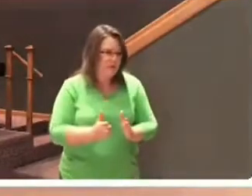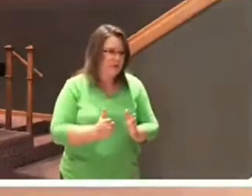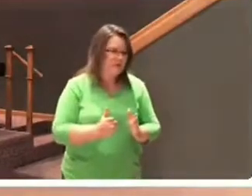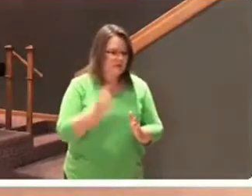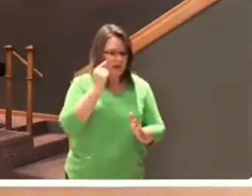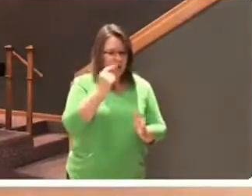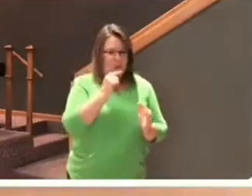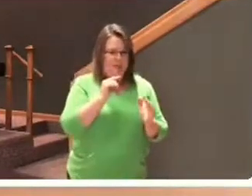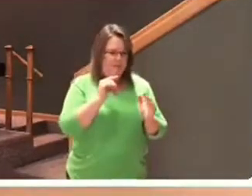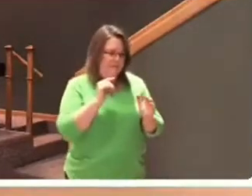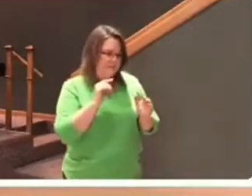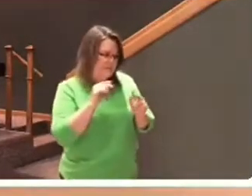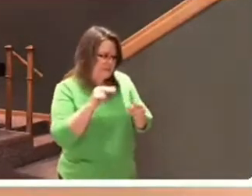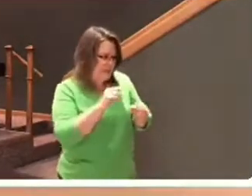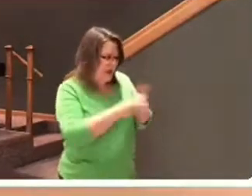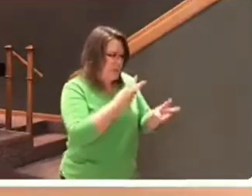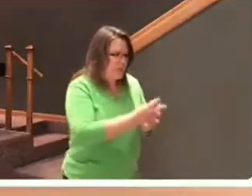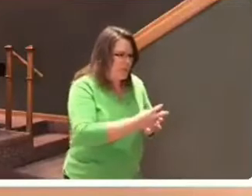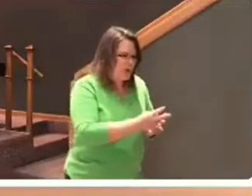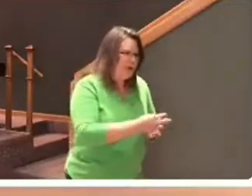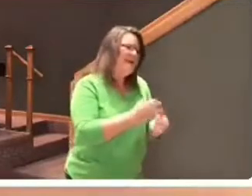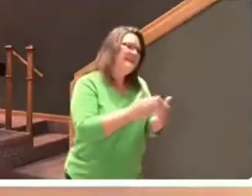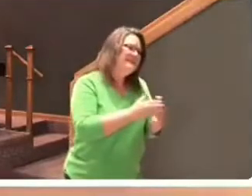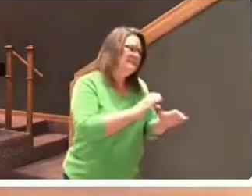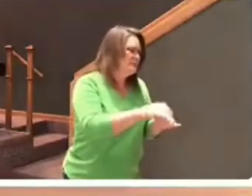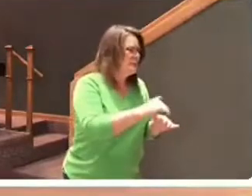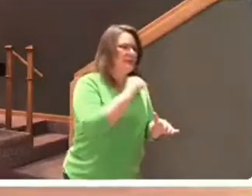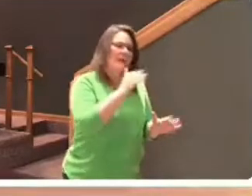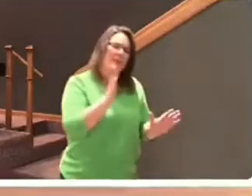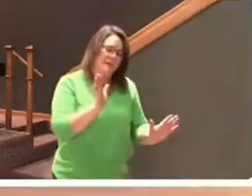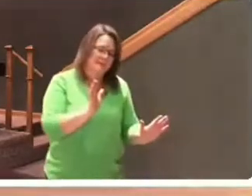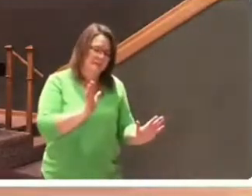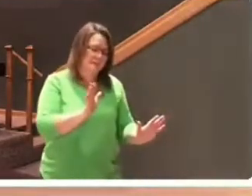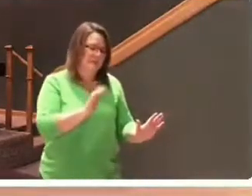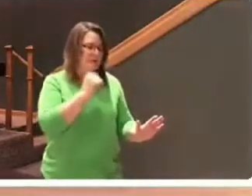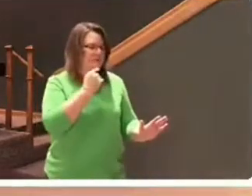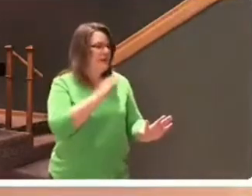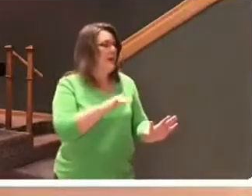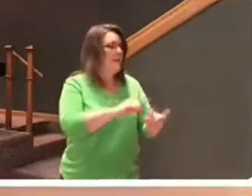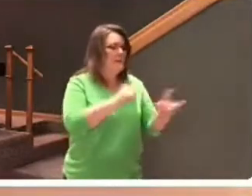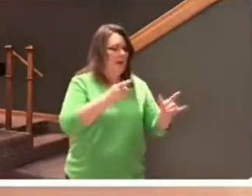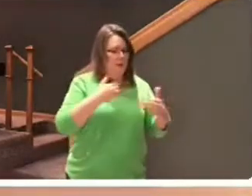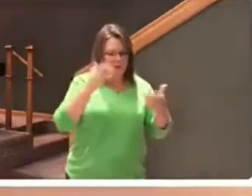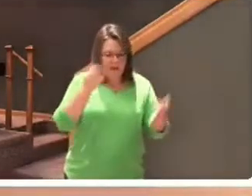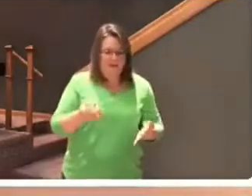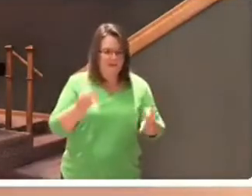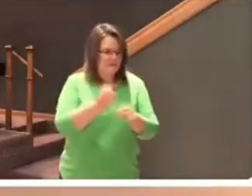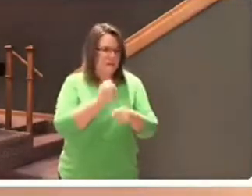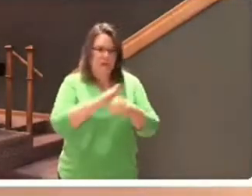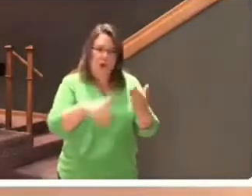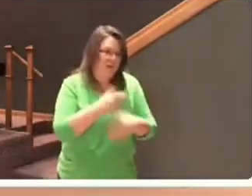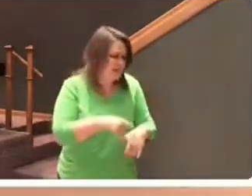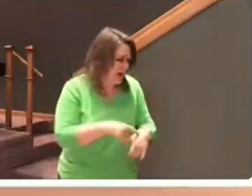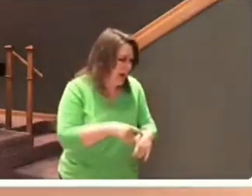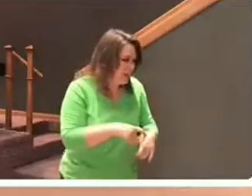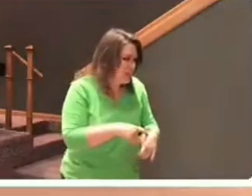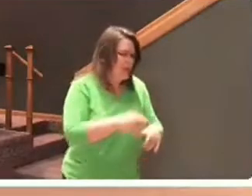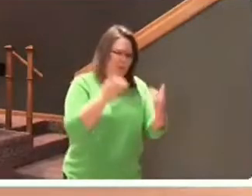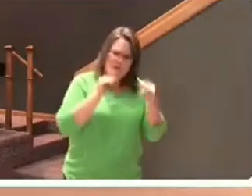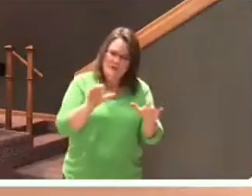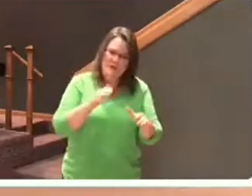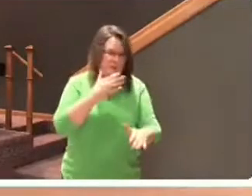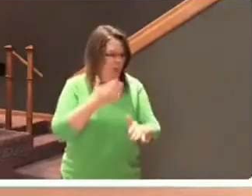way of the world around us. And it's easy to do. I'm not throwing shade this morning. You know, we have decisions to make all the time, and we try